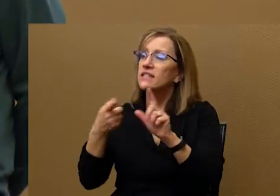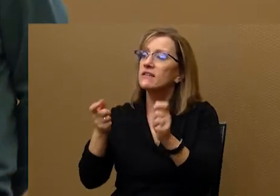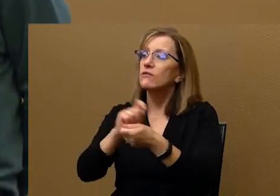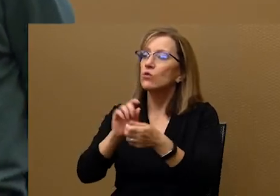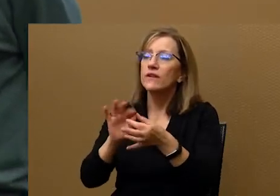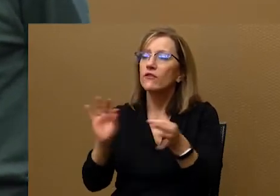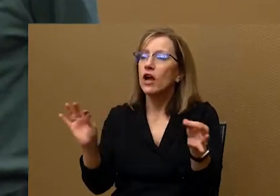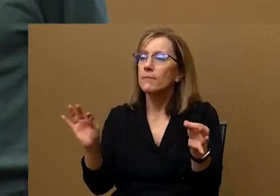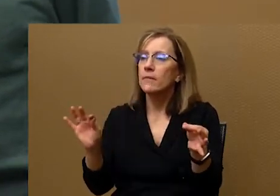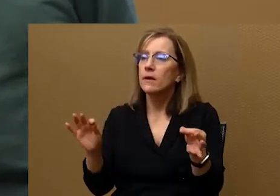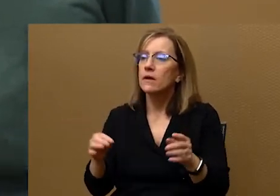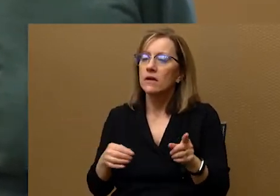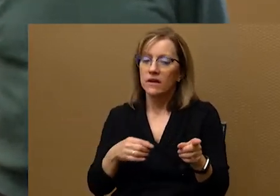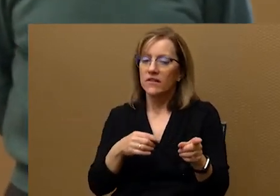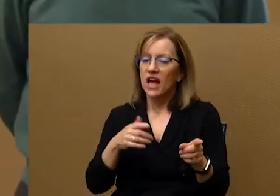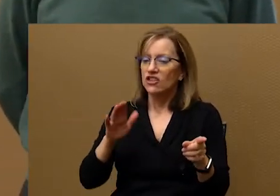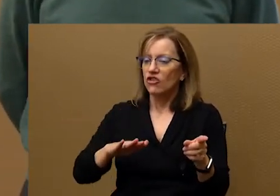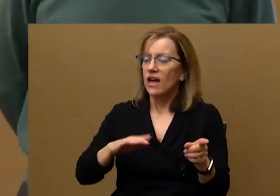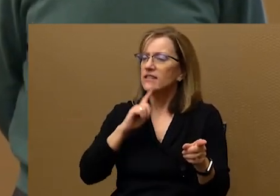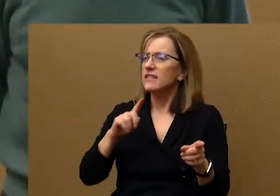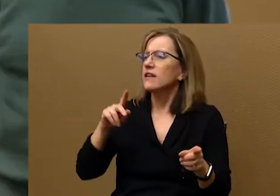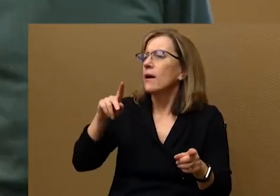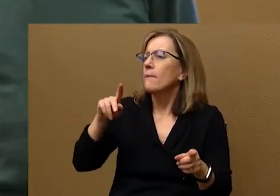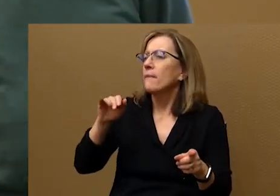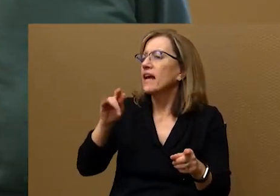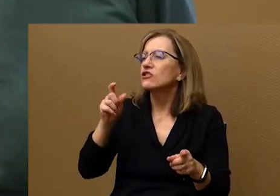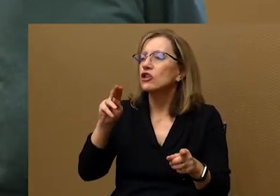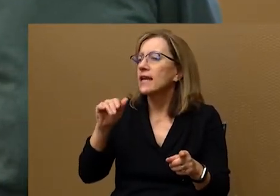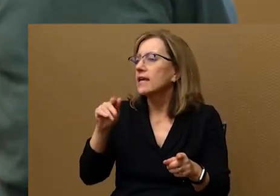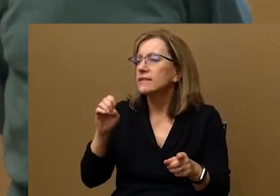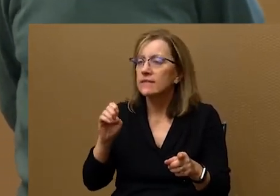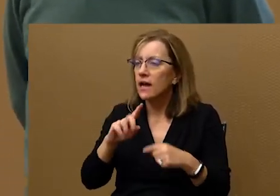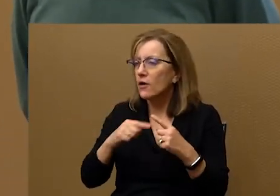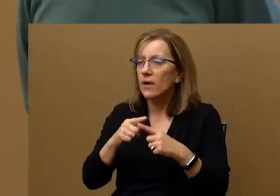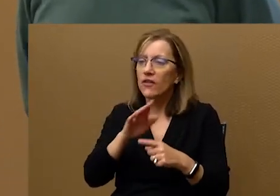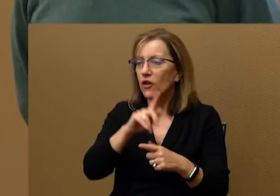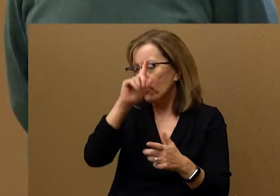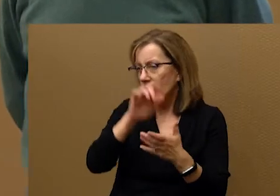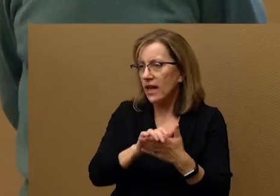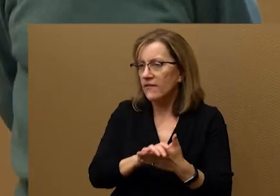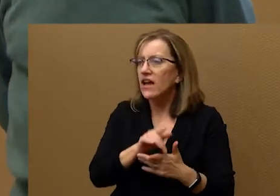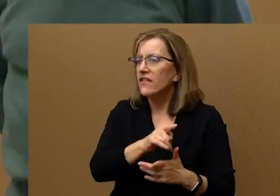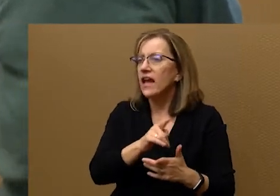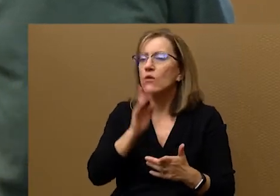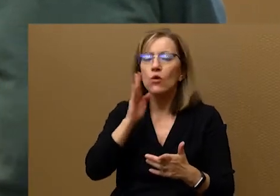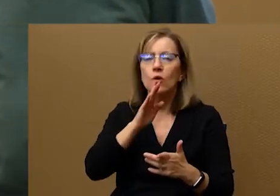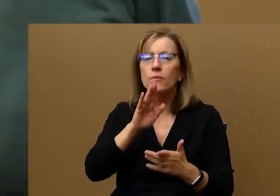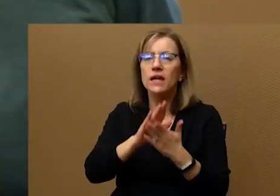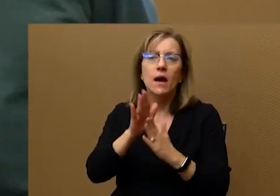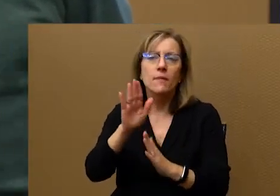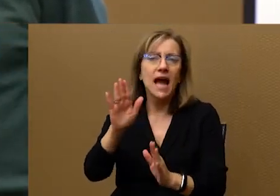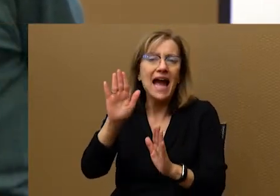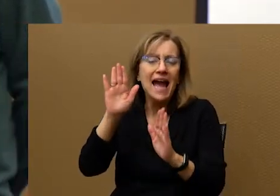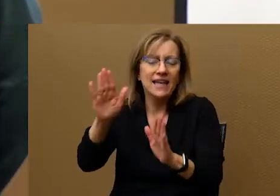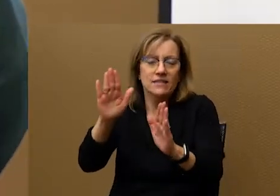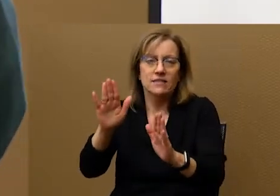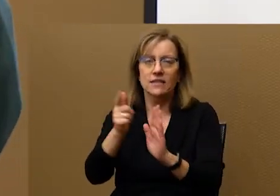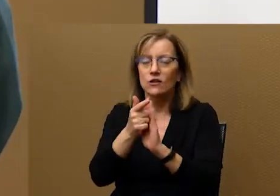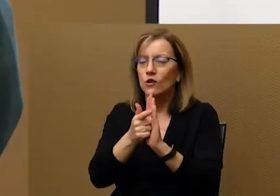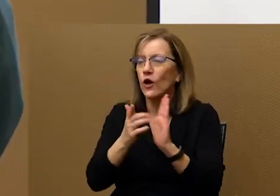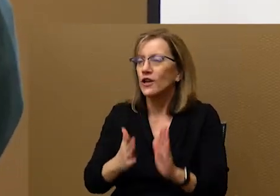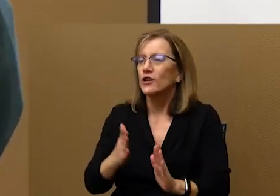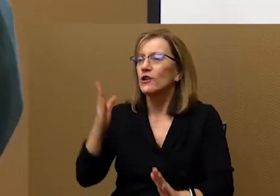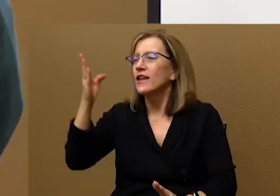say that that child is passionate about what they believe in. And they're going to make an excellent lawyer one day because they have fantastic